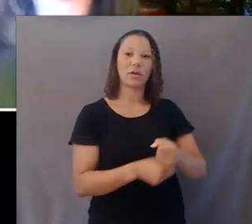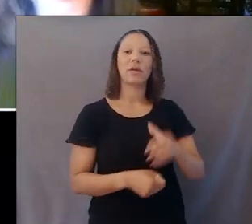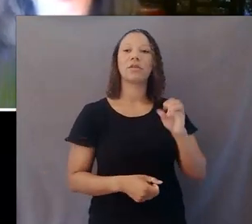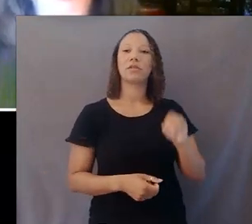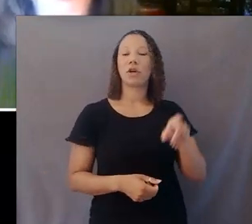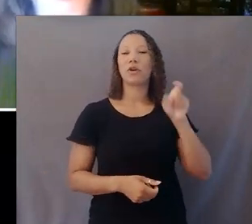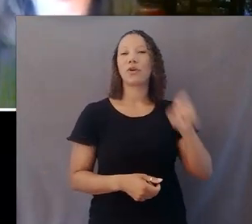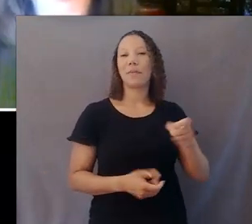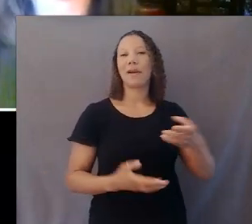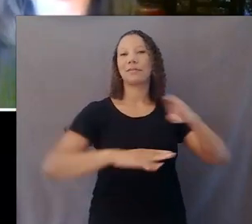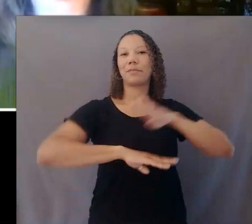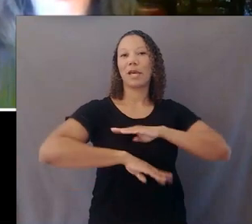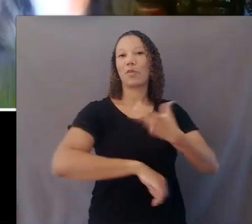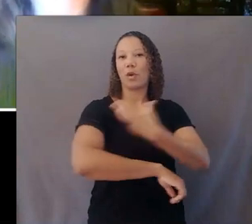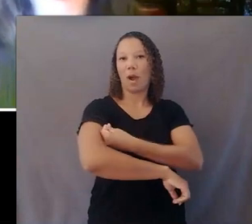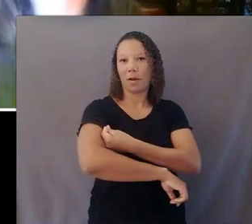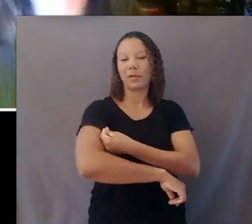state law in order to be in school.